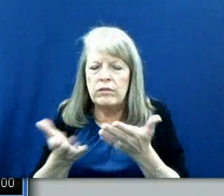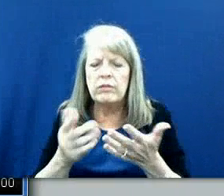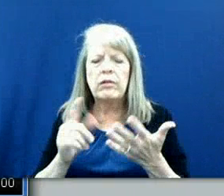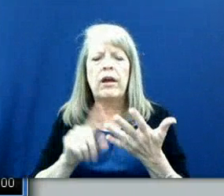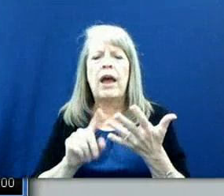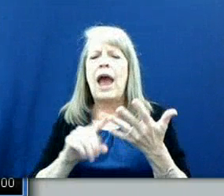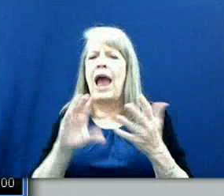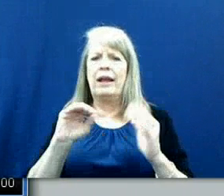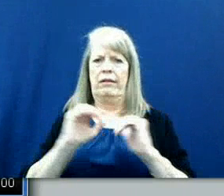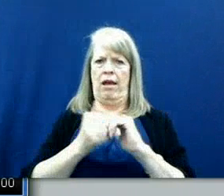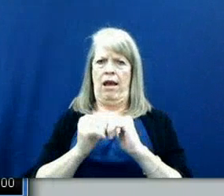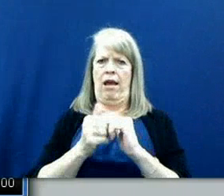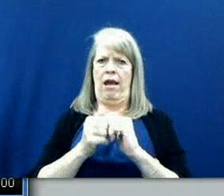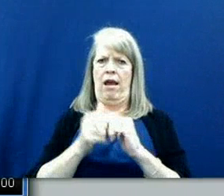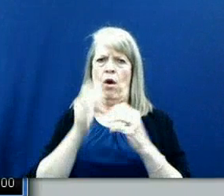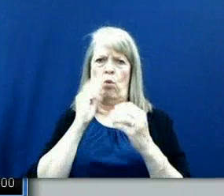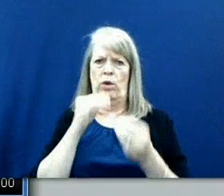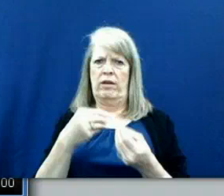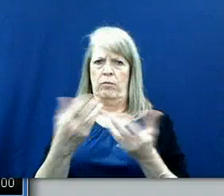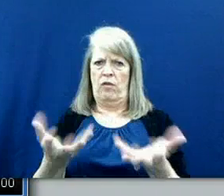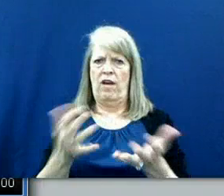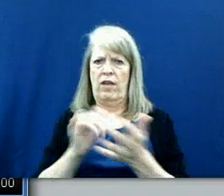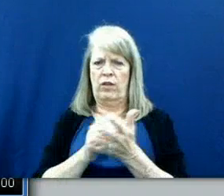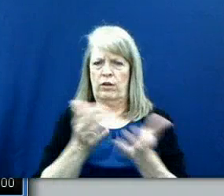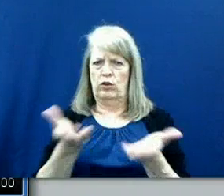services.